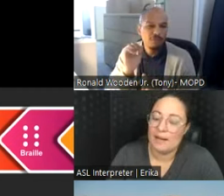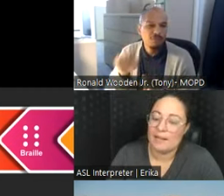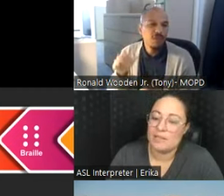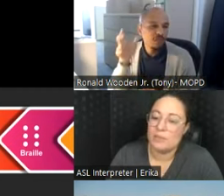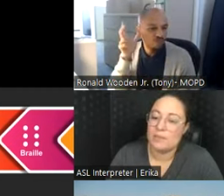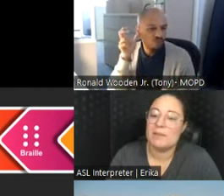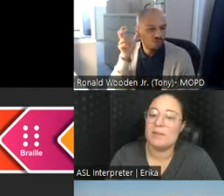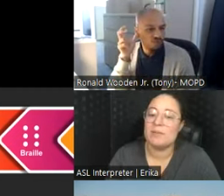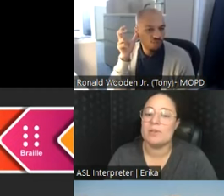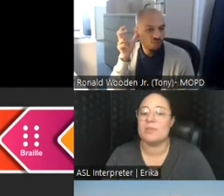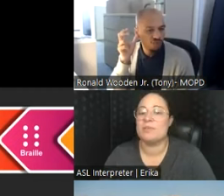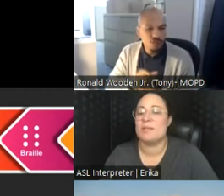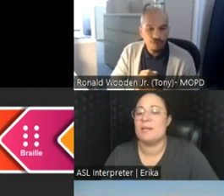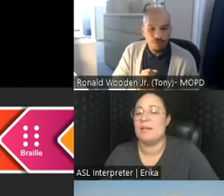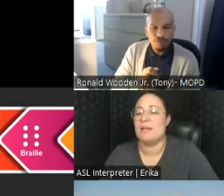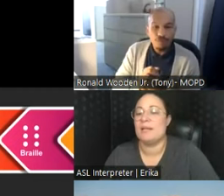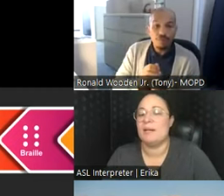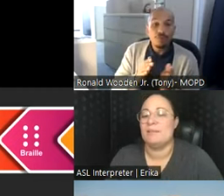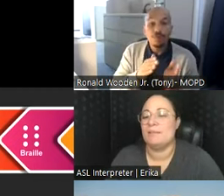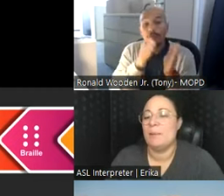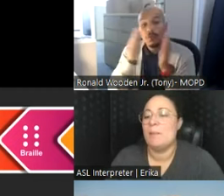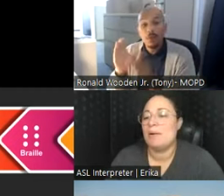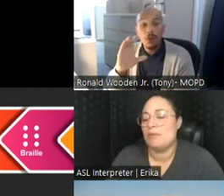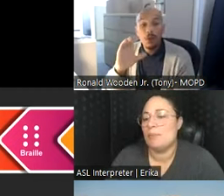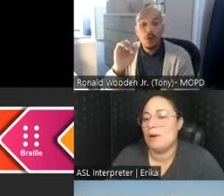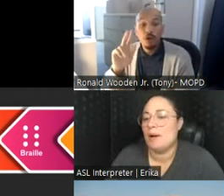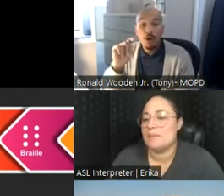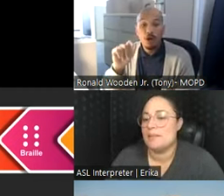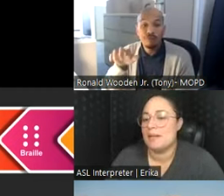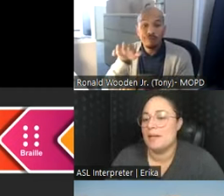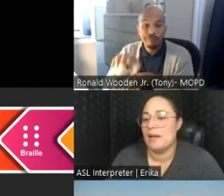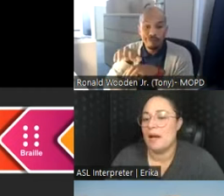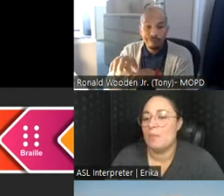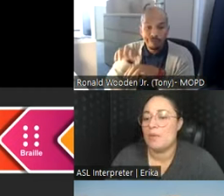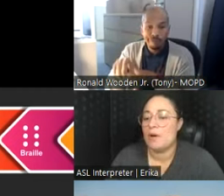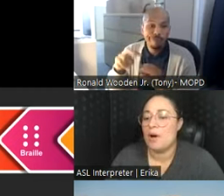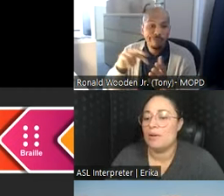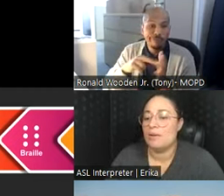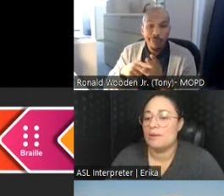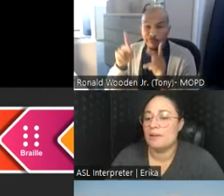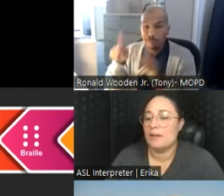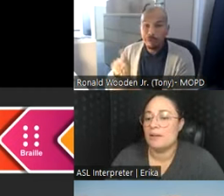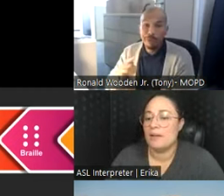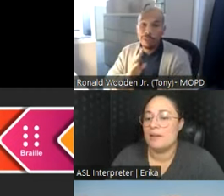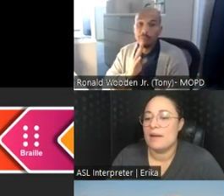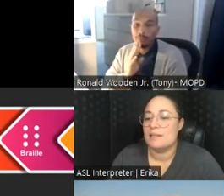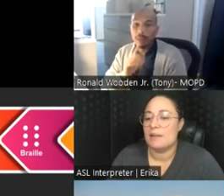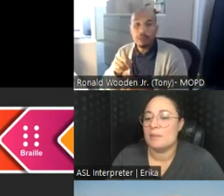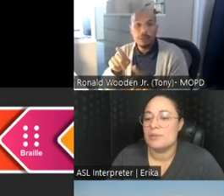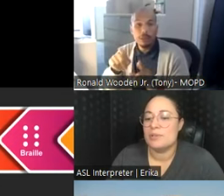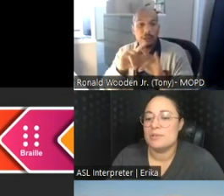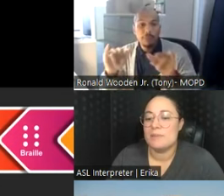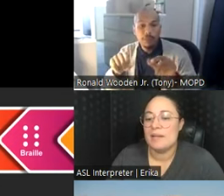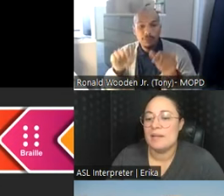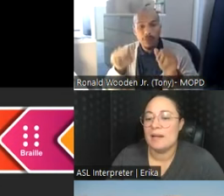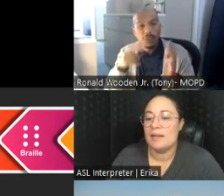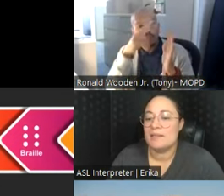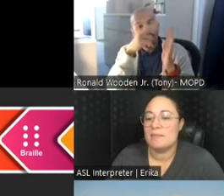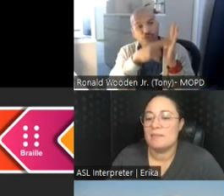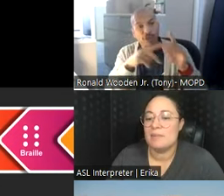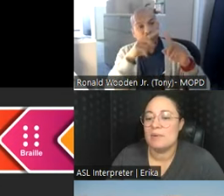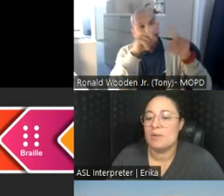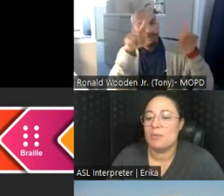That has to do with somebody who's also using like a microphone, perhaps. With CART, that's like a person who's speaking, and